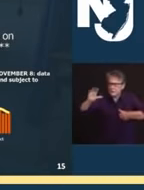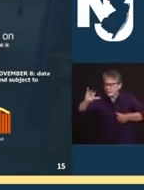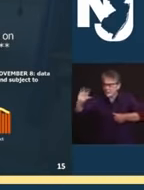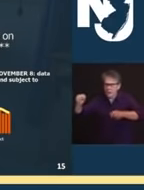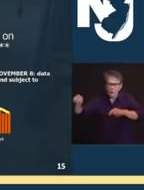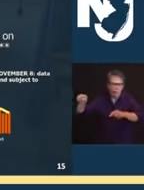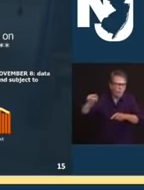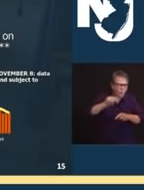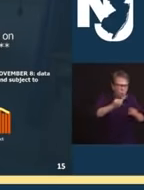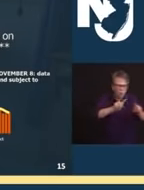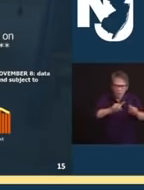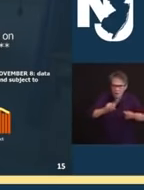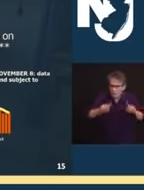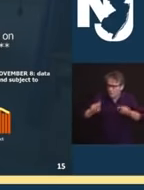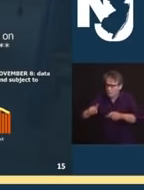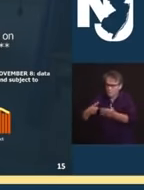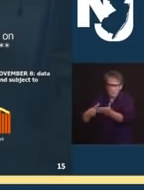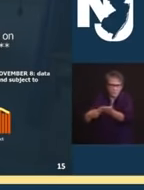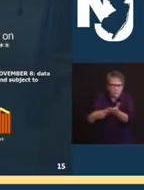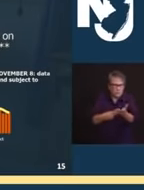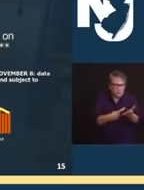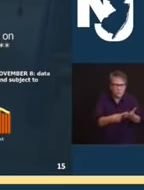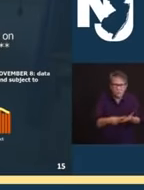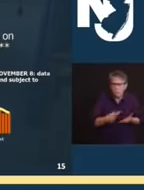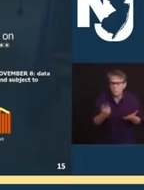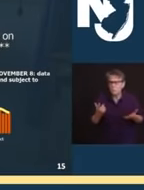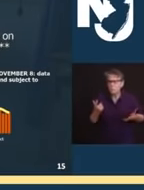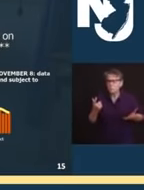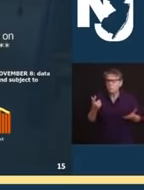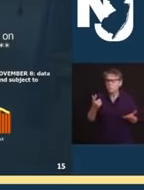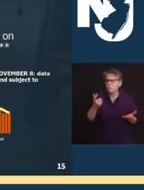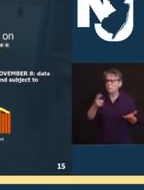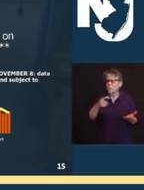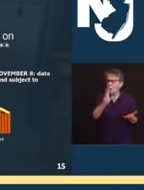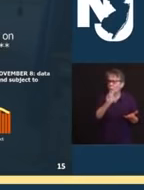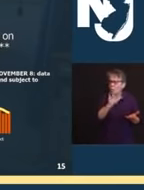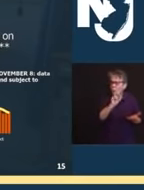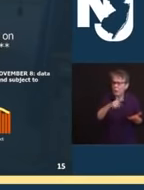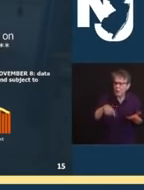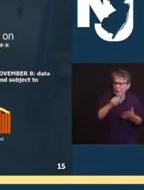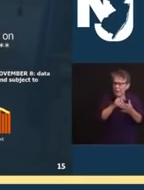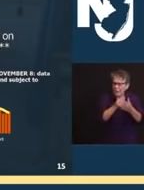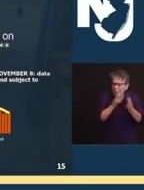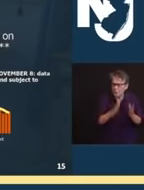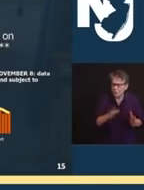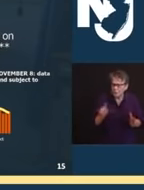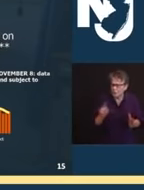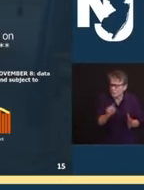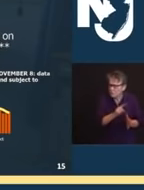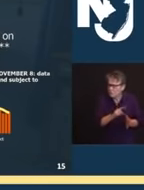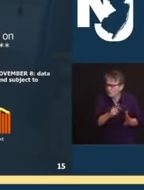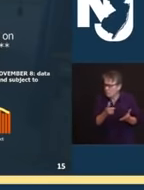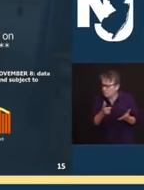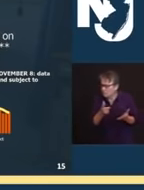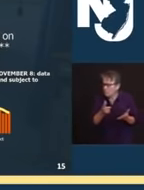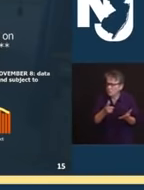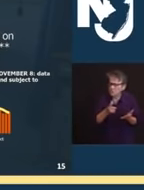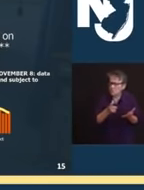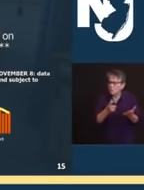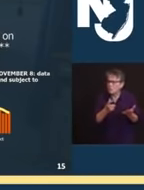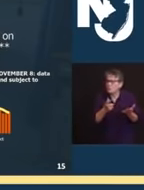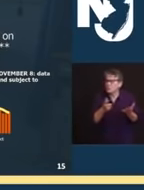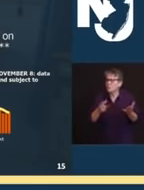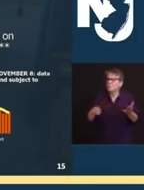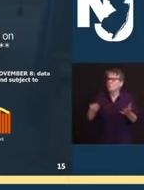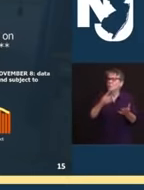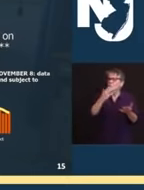the healthcare union leaders. We're all seeing the same thing. The good news is we're more prepared. We know a lot more. The